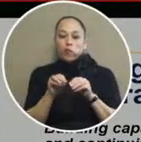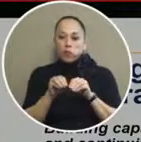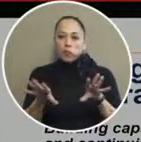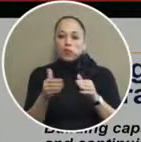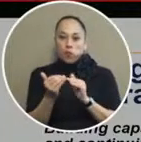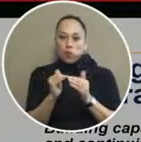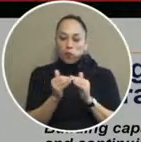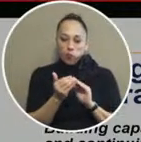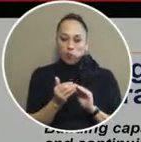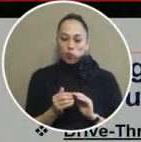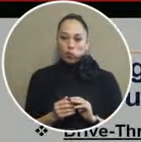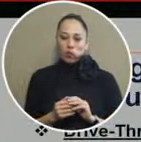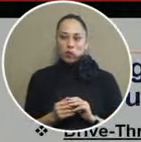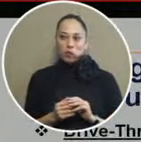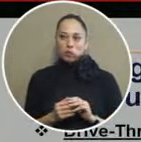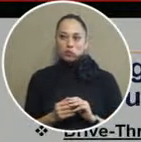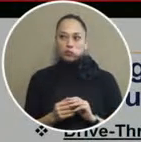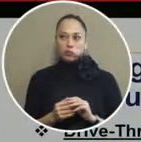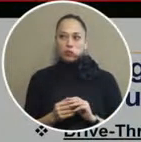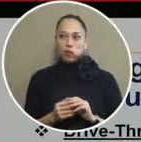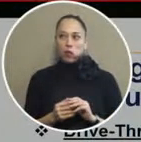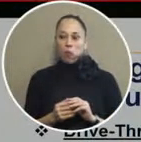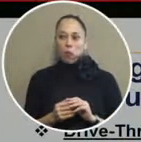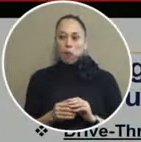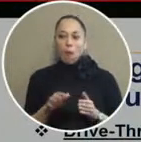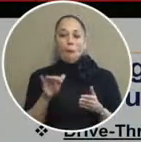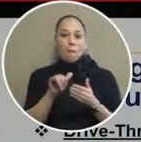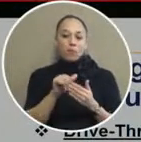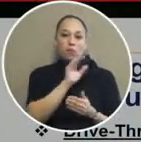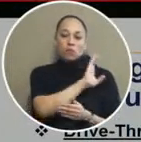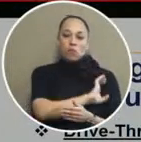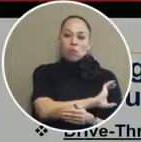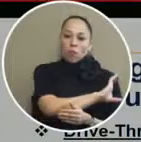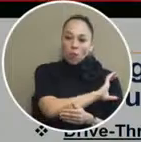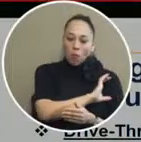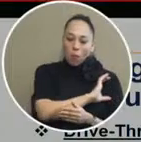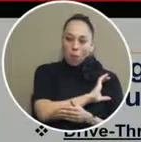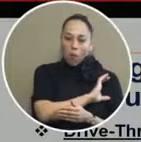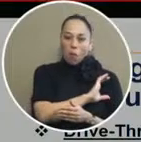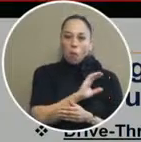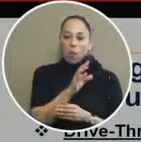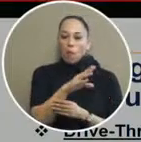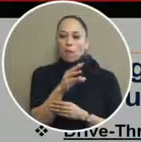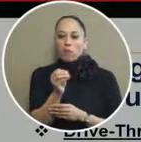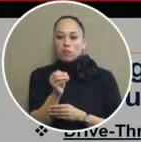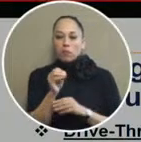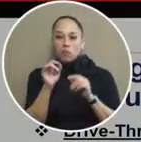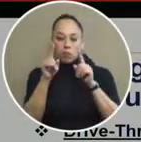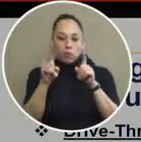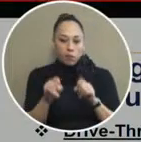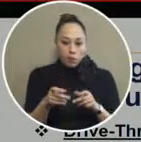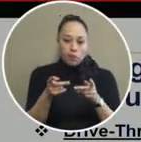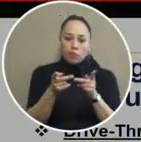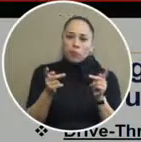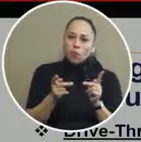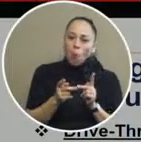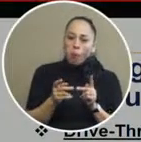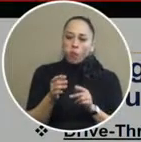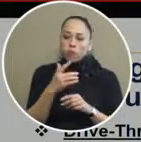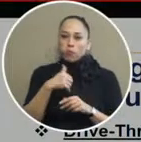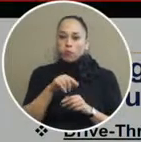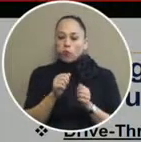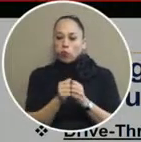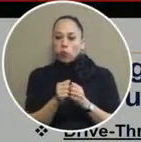communities. Next slide. The drive-through clinics in testing facilities, we've